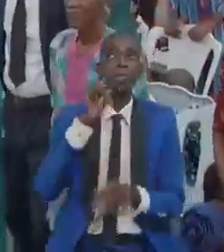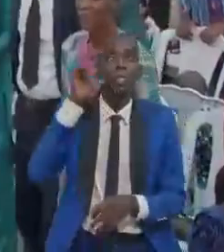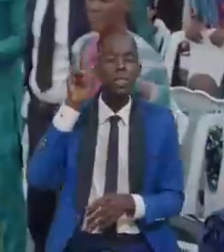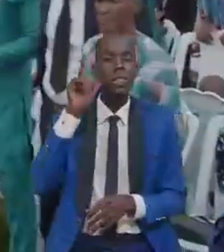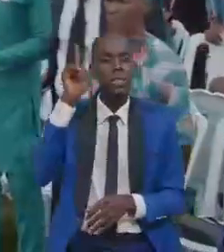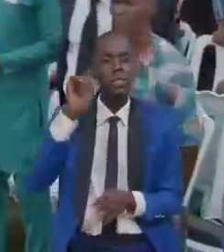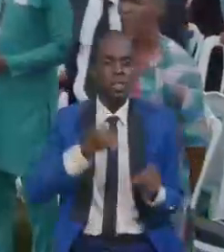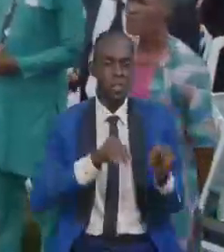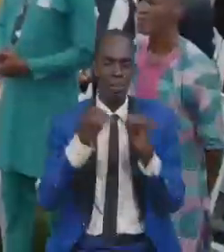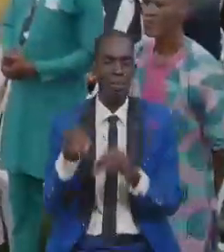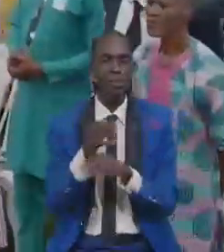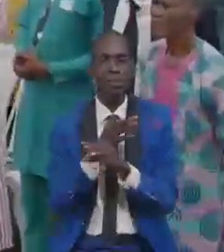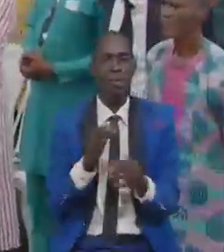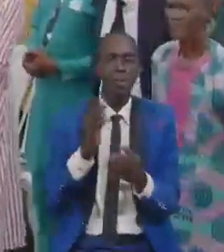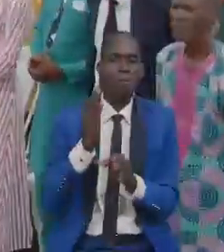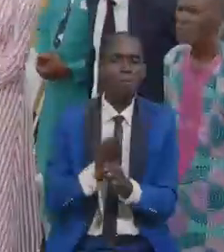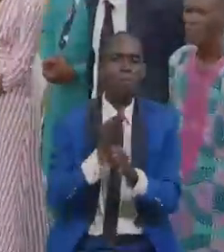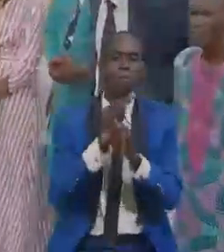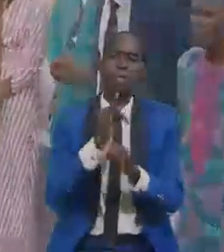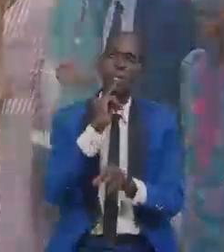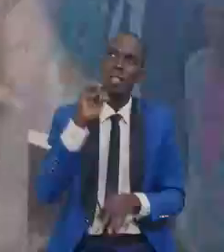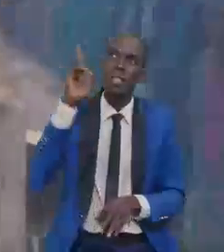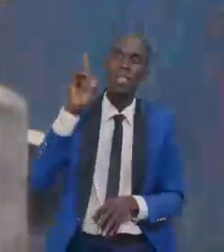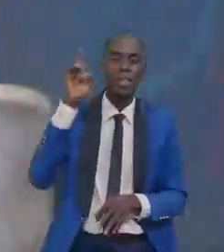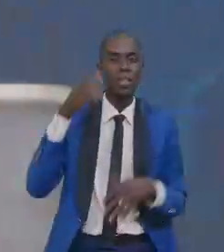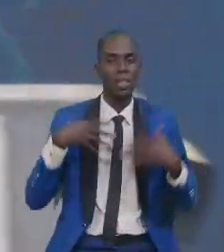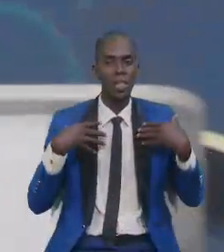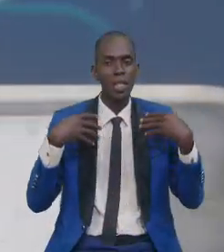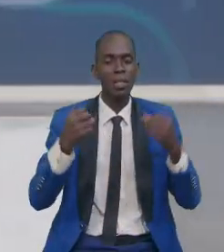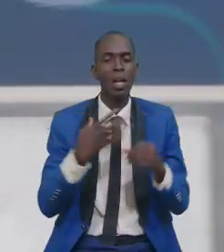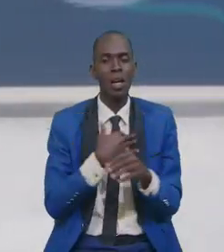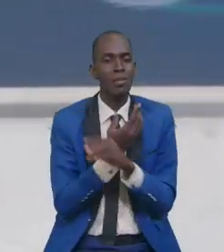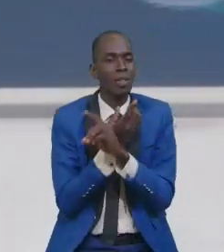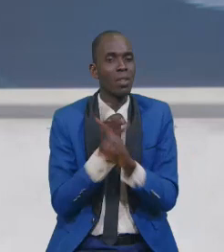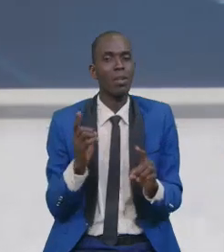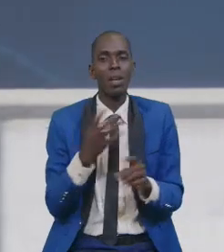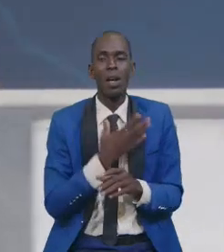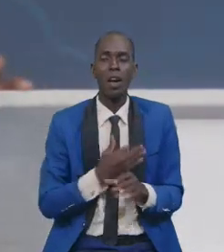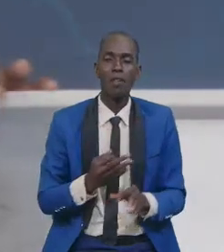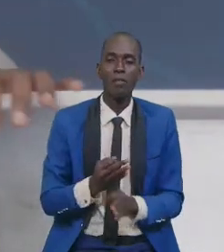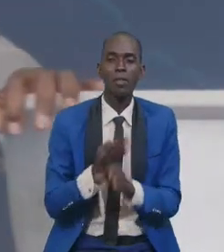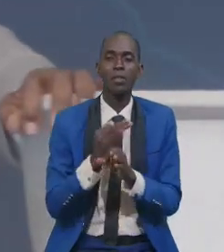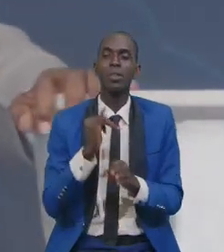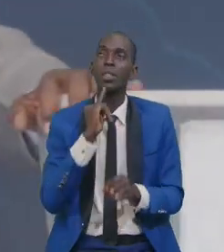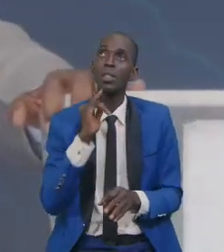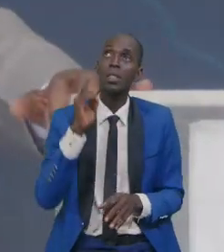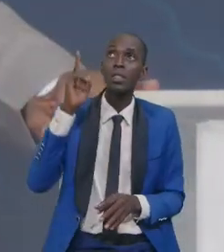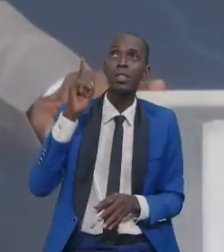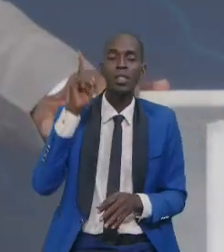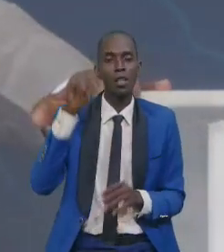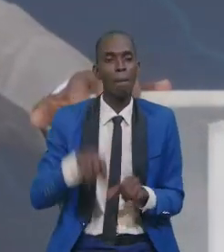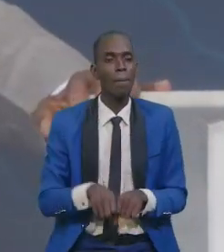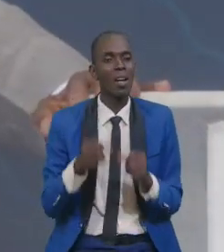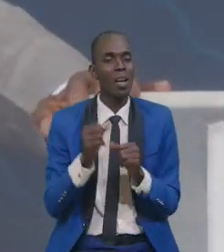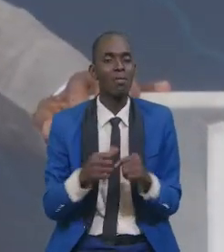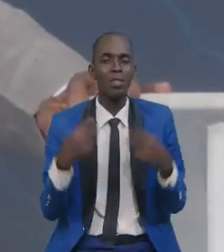sets free. Faithful is he heals and delivers. And faithful is he breaks every yoke.